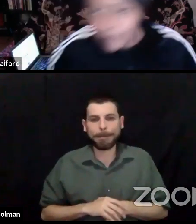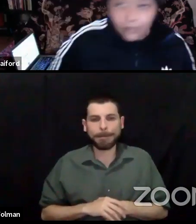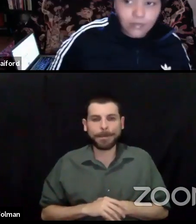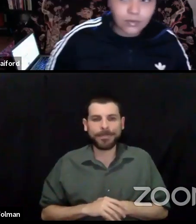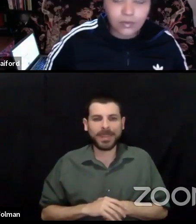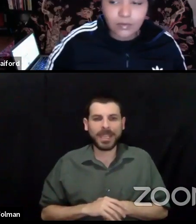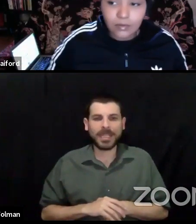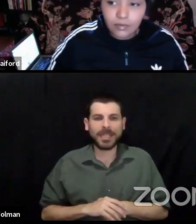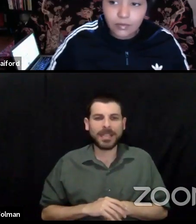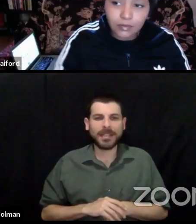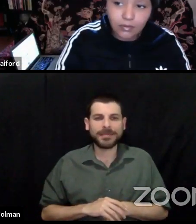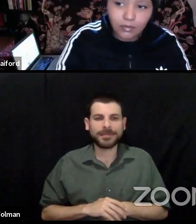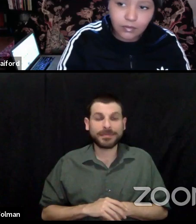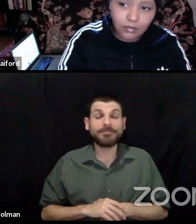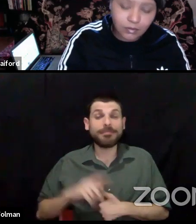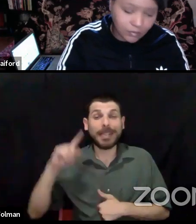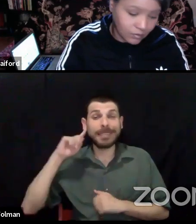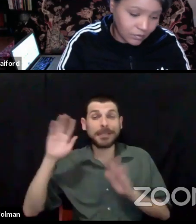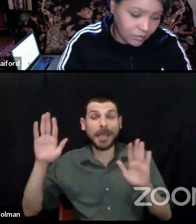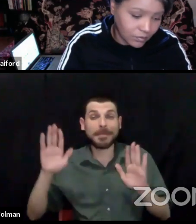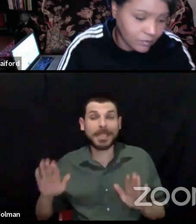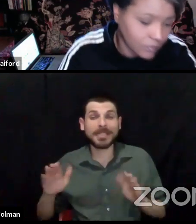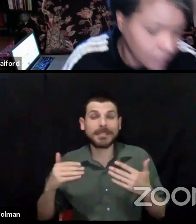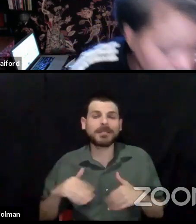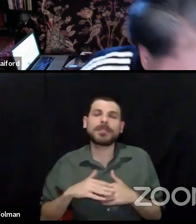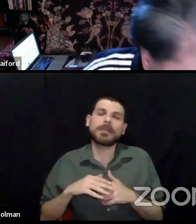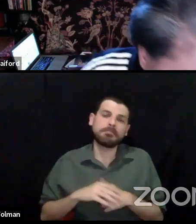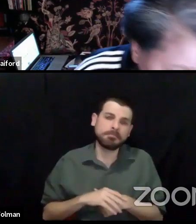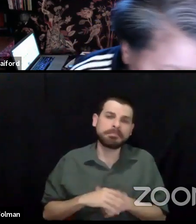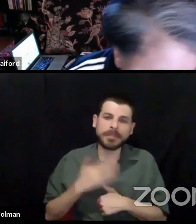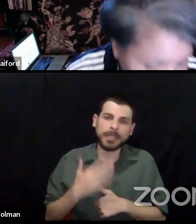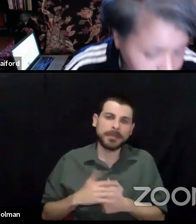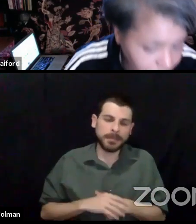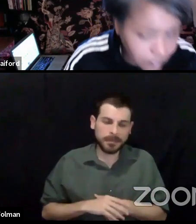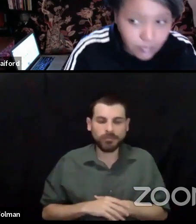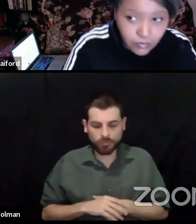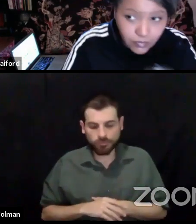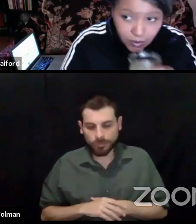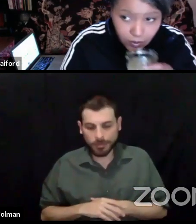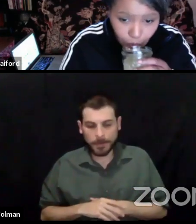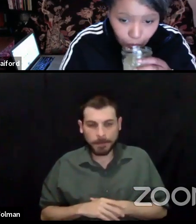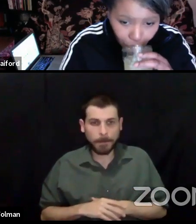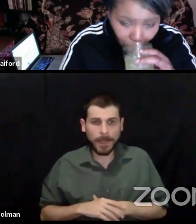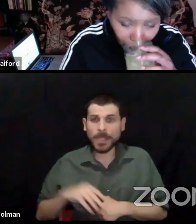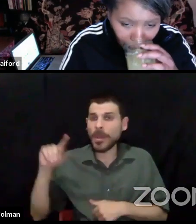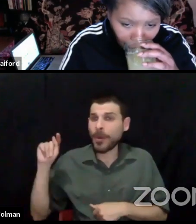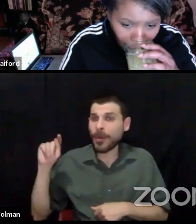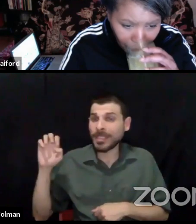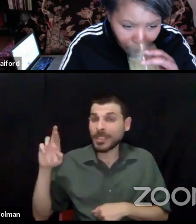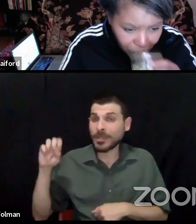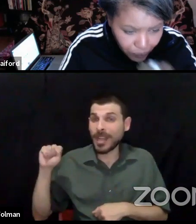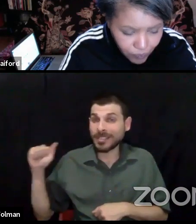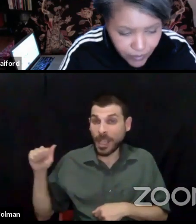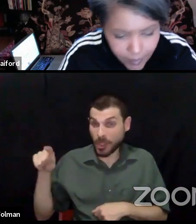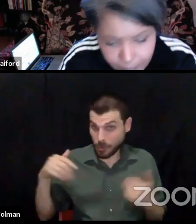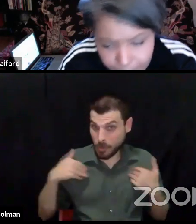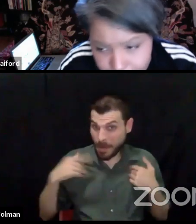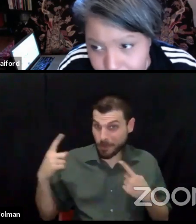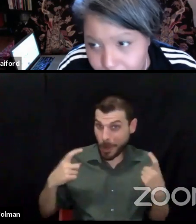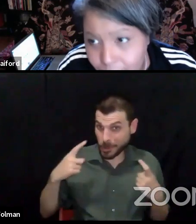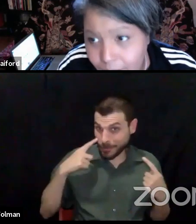Yeah, that sounds amazing. Yeah, thank you. Yeah. Teresa, you got any questions for me,